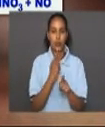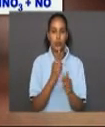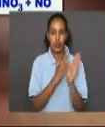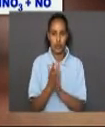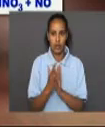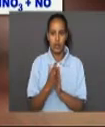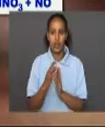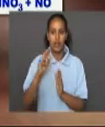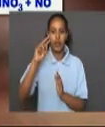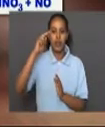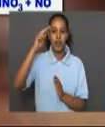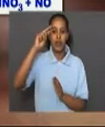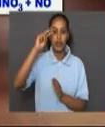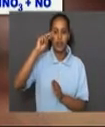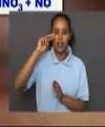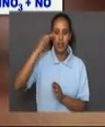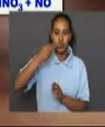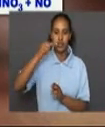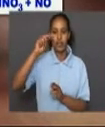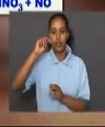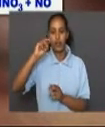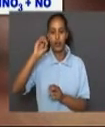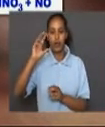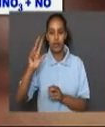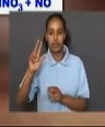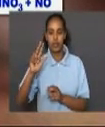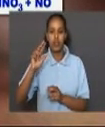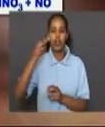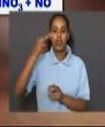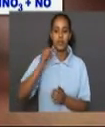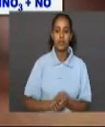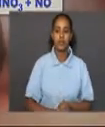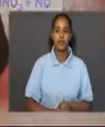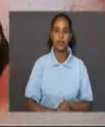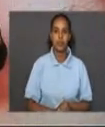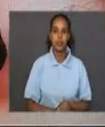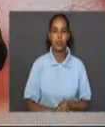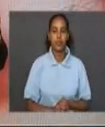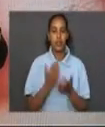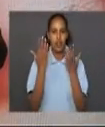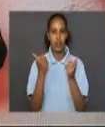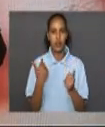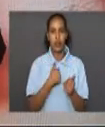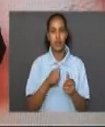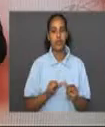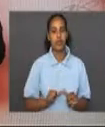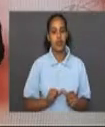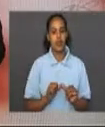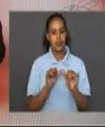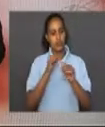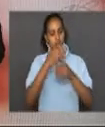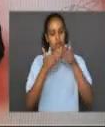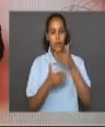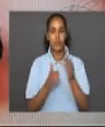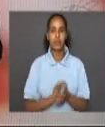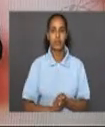produce nitric acid as well as nitric oxide. Now that we have gone over the